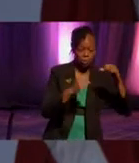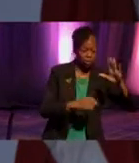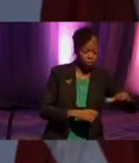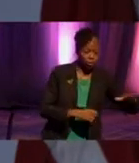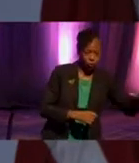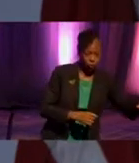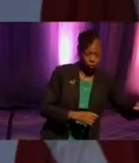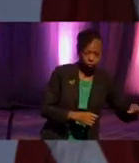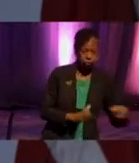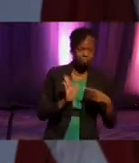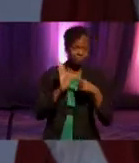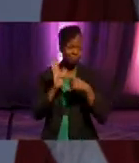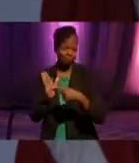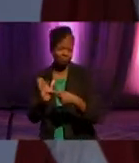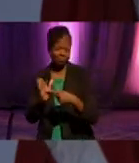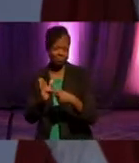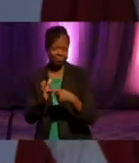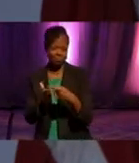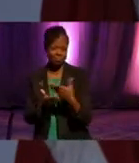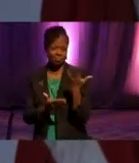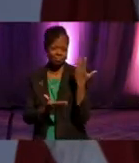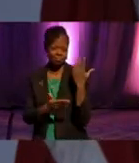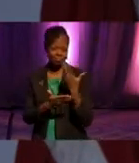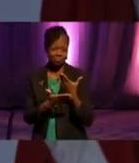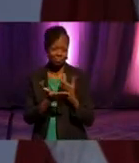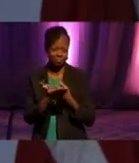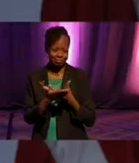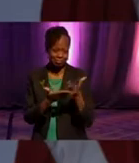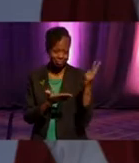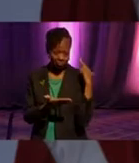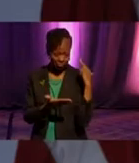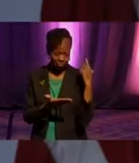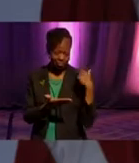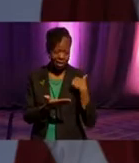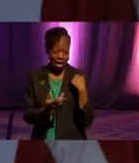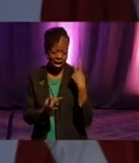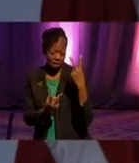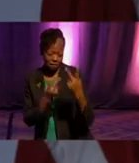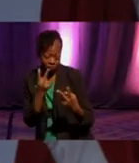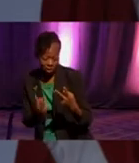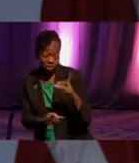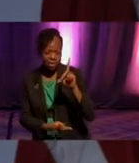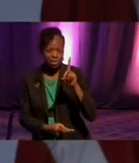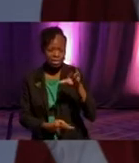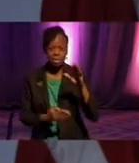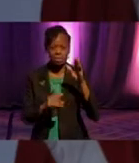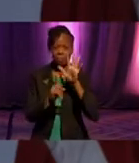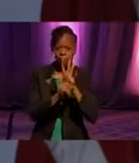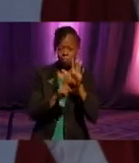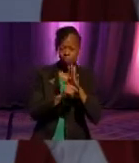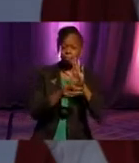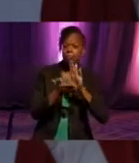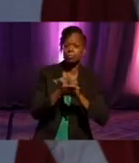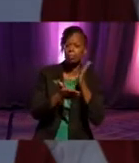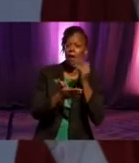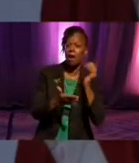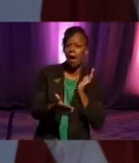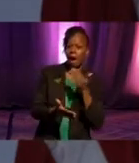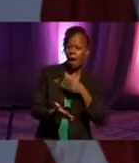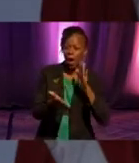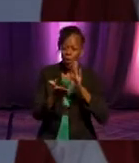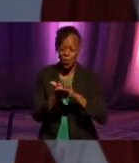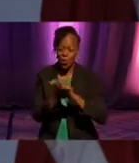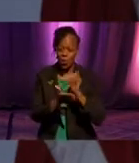for example, the last 3 weeks visiting DC public schools because our schools are back